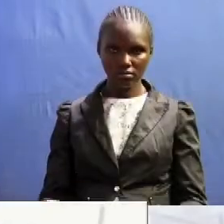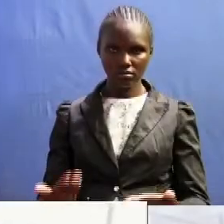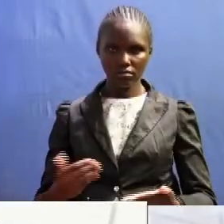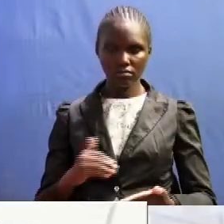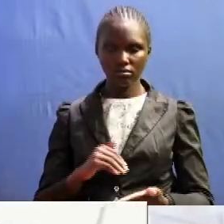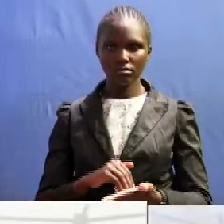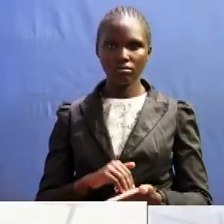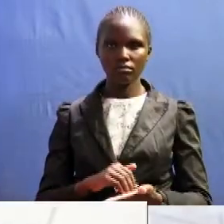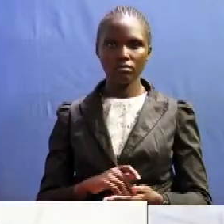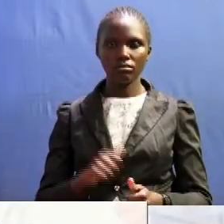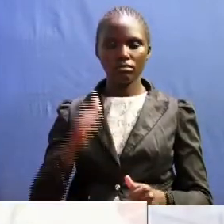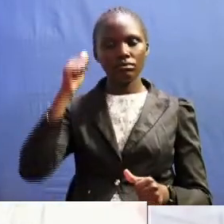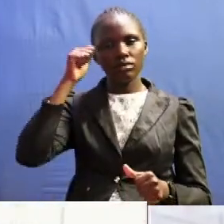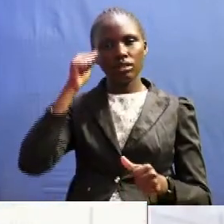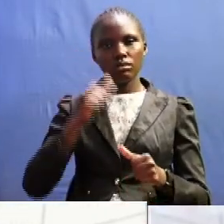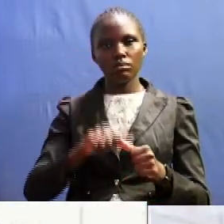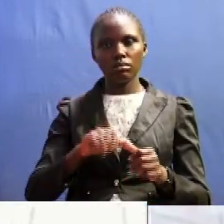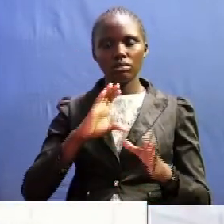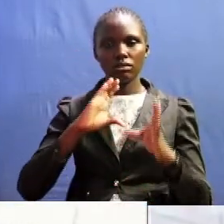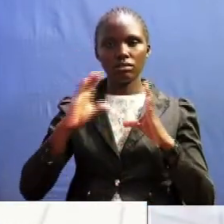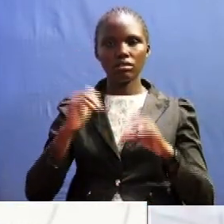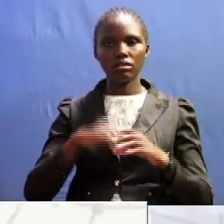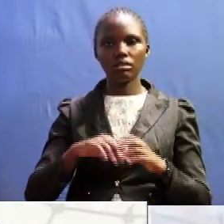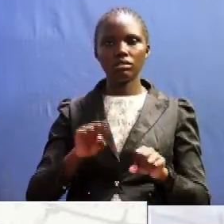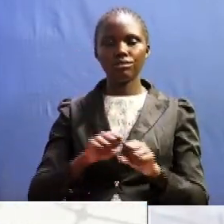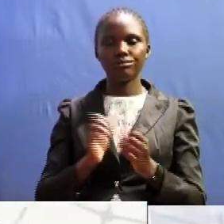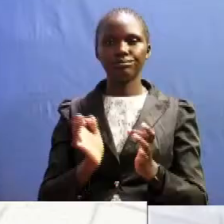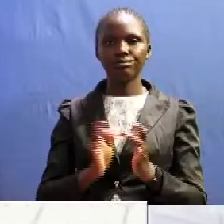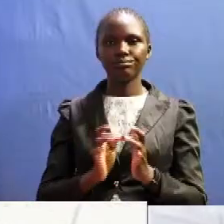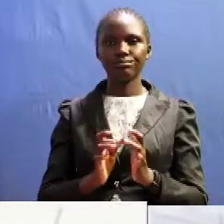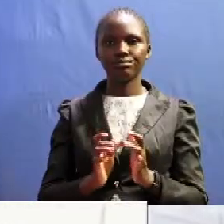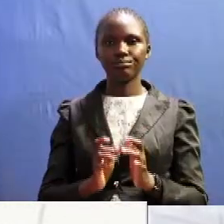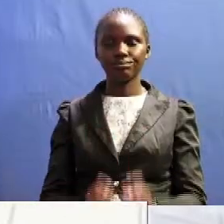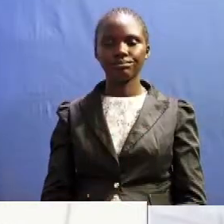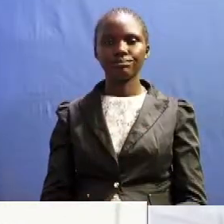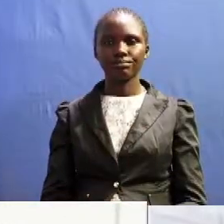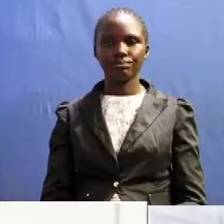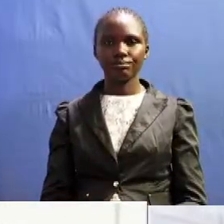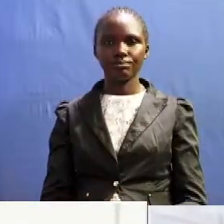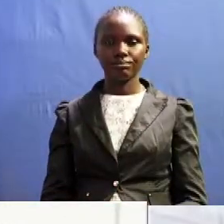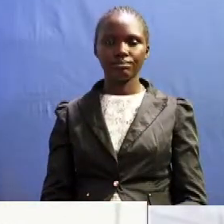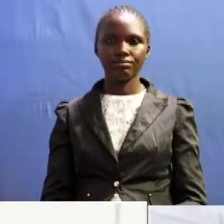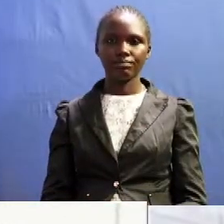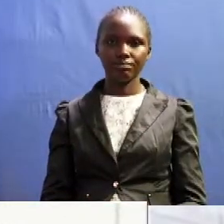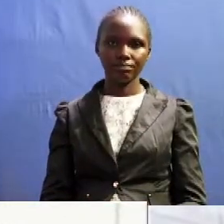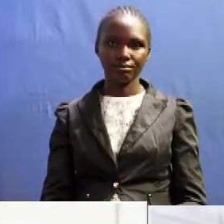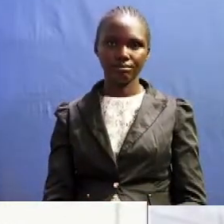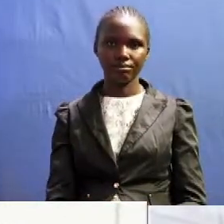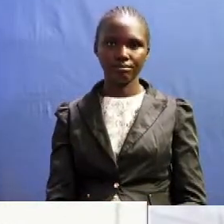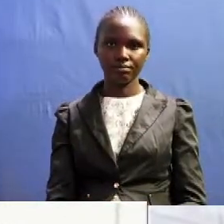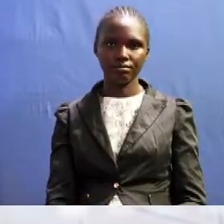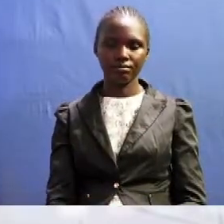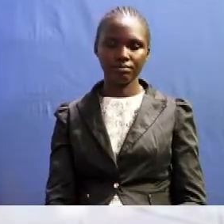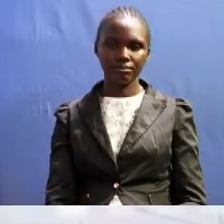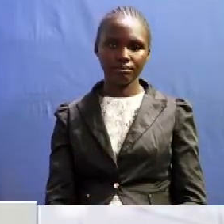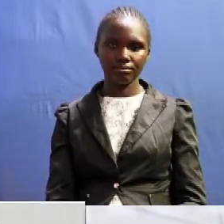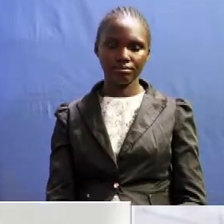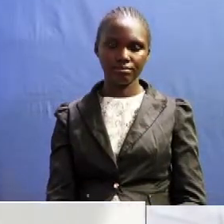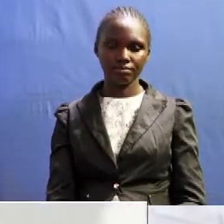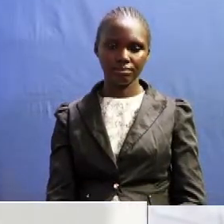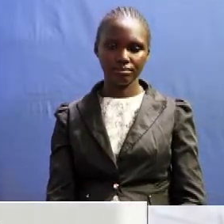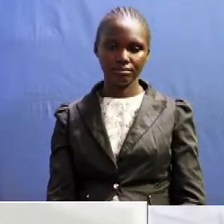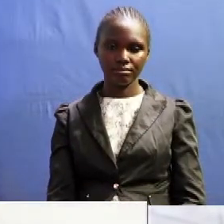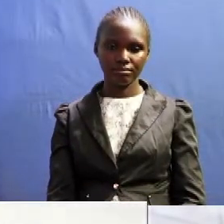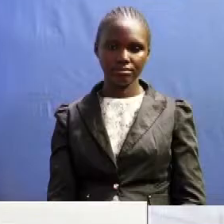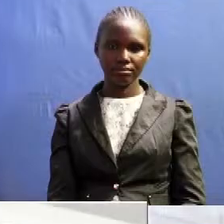Welcome back. Remember to keep interacting with us on our social media platforms. We are live on YouTube at KUTV News Kenya. You can send us your feedback on X